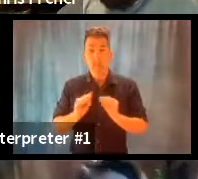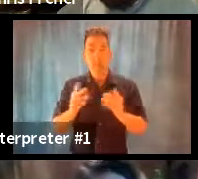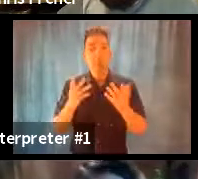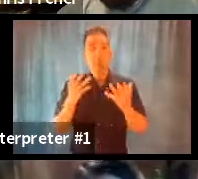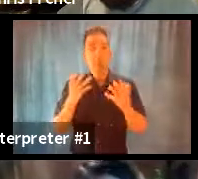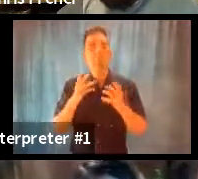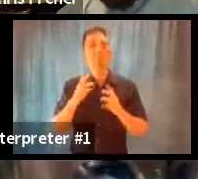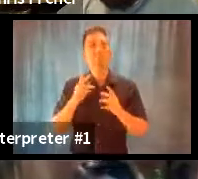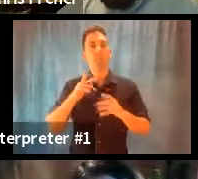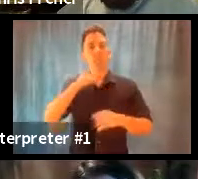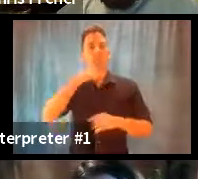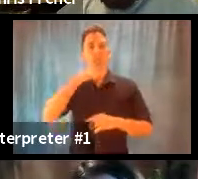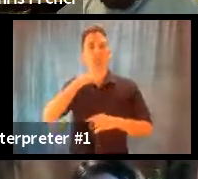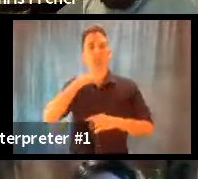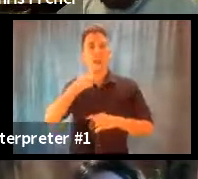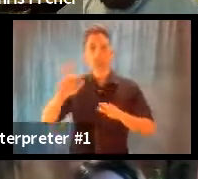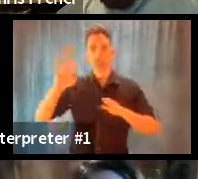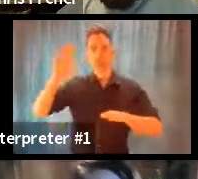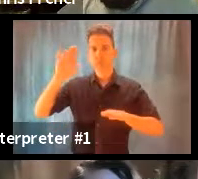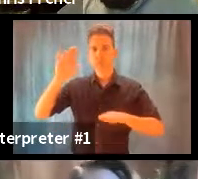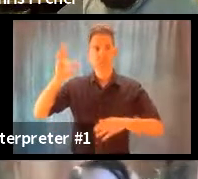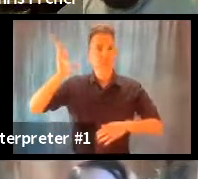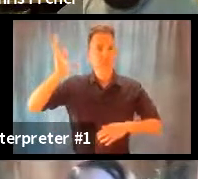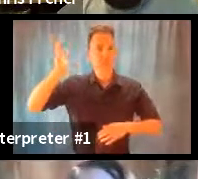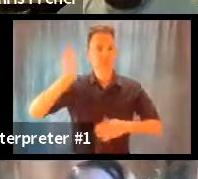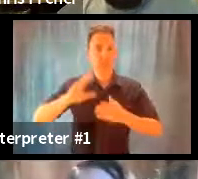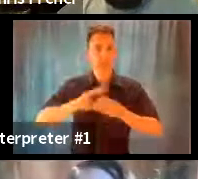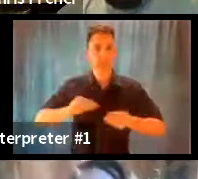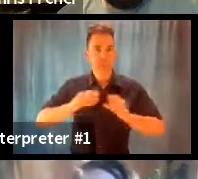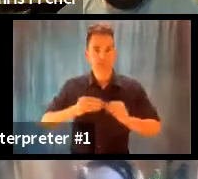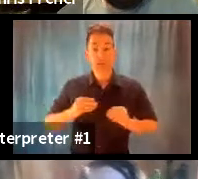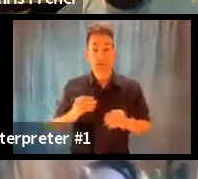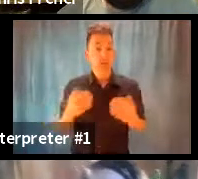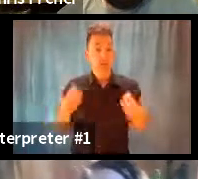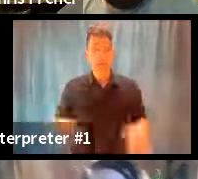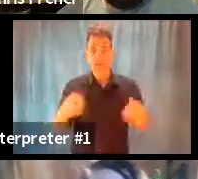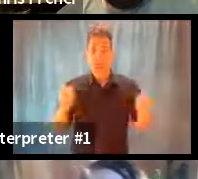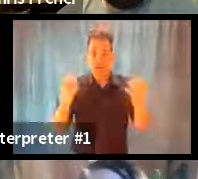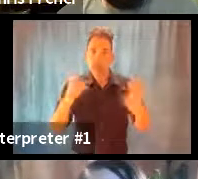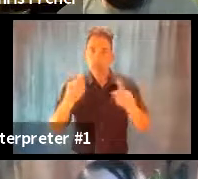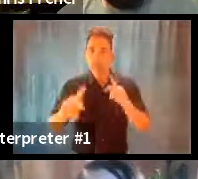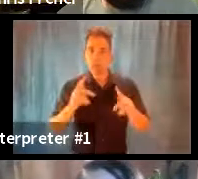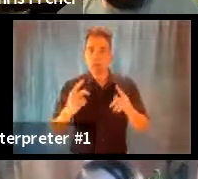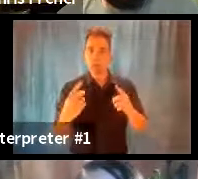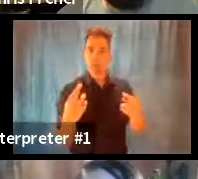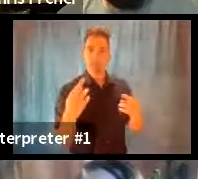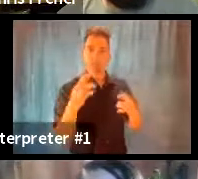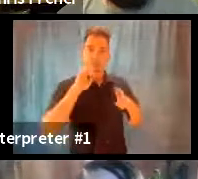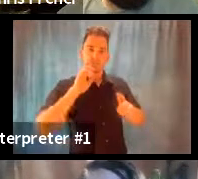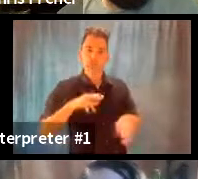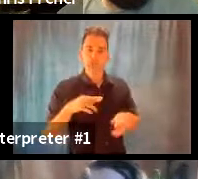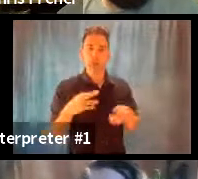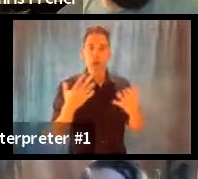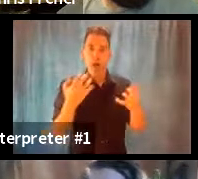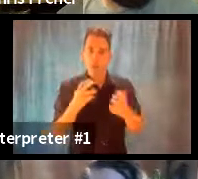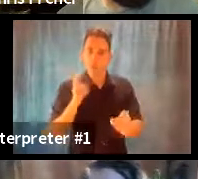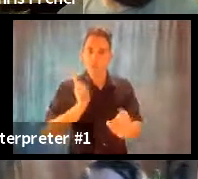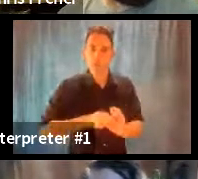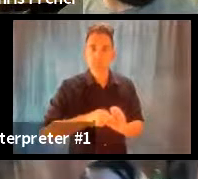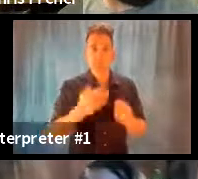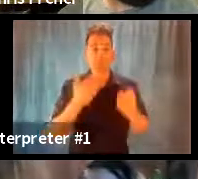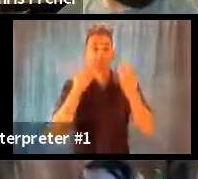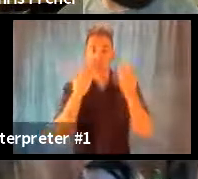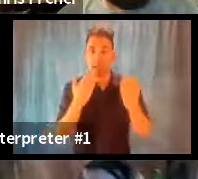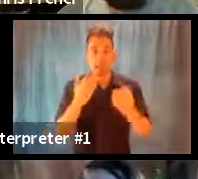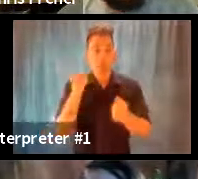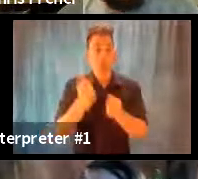to our call for testimony today. So we have a huge thank you that goes out to everyone who registered. Speakers will be called on